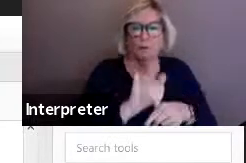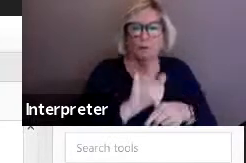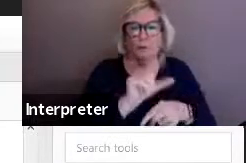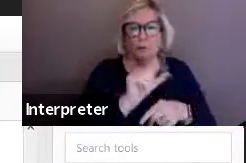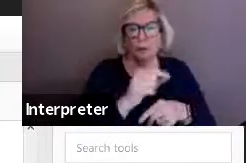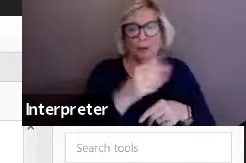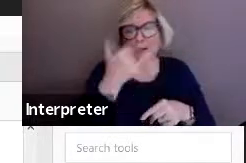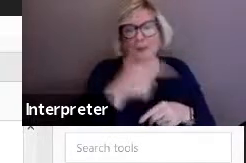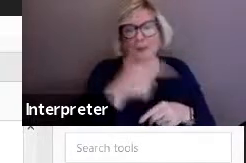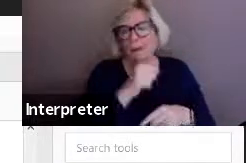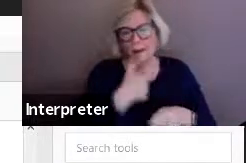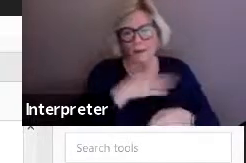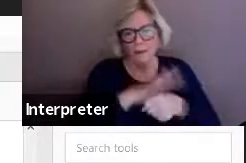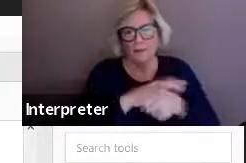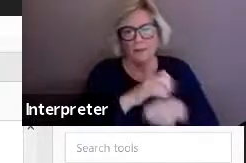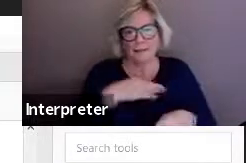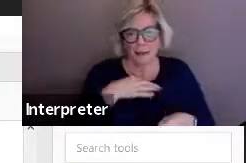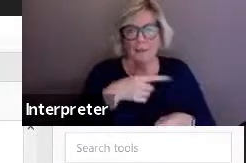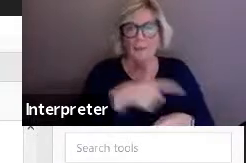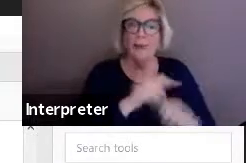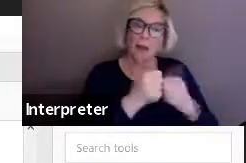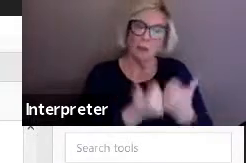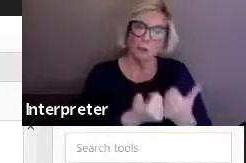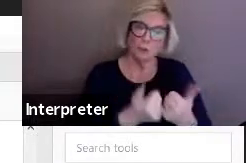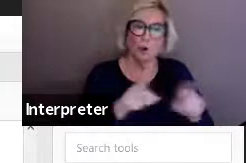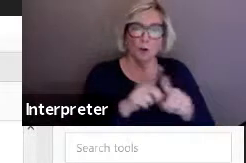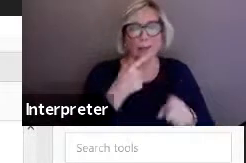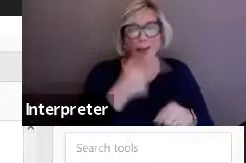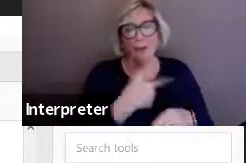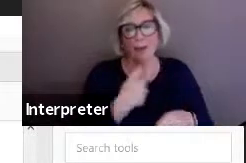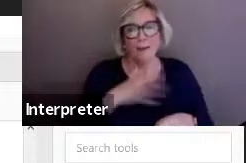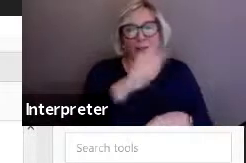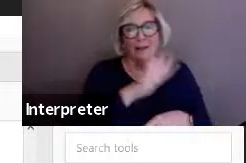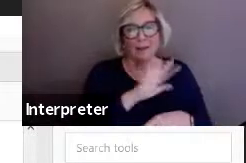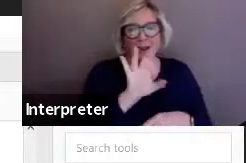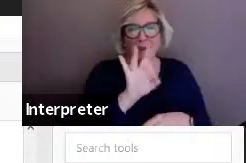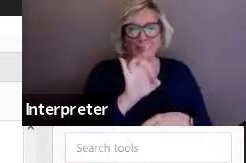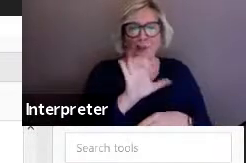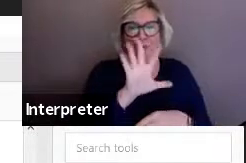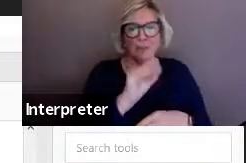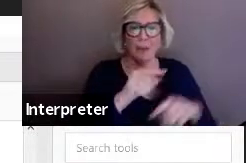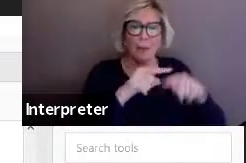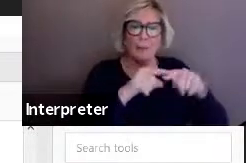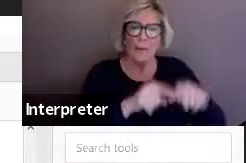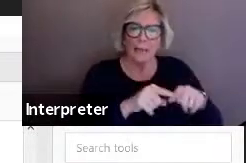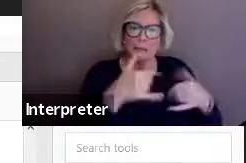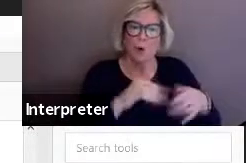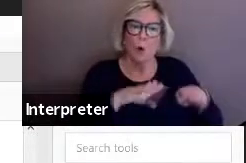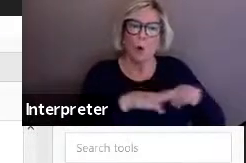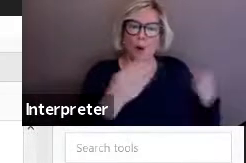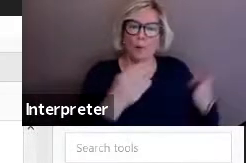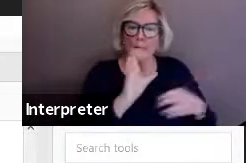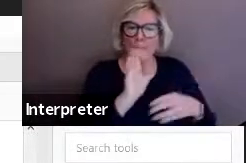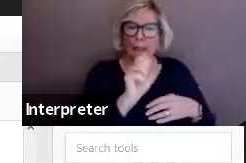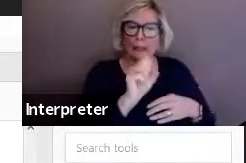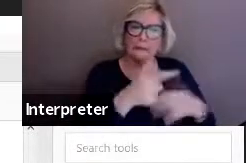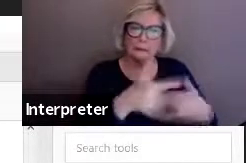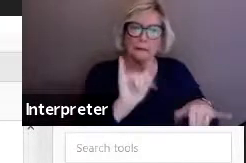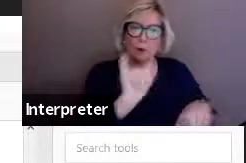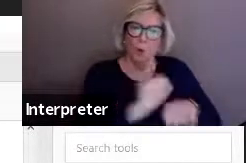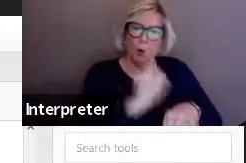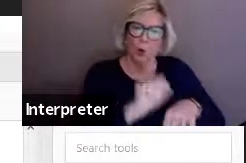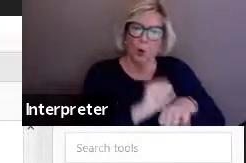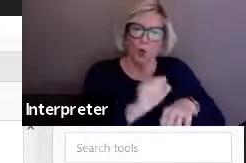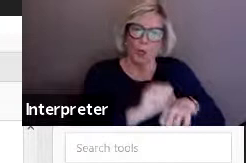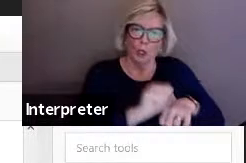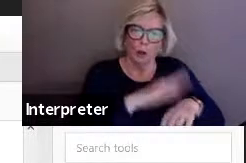is also advised they have approximately 850 pending and open cases that they are currently working on, which